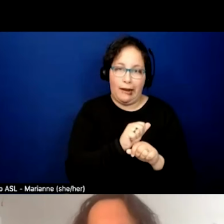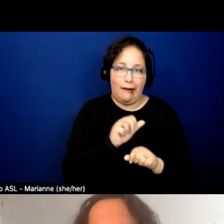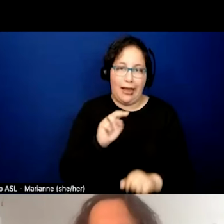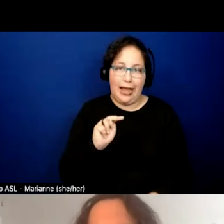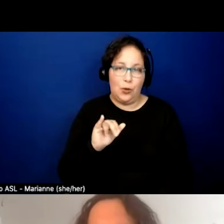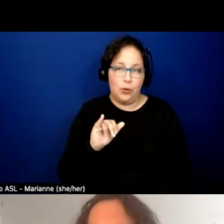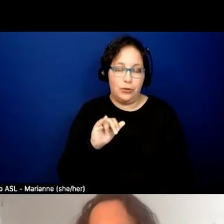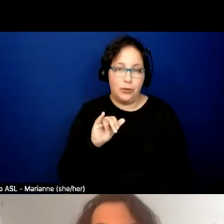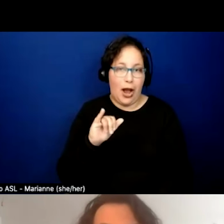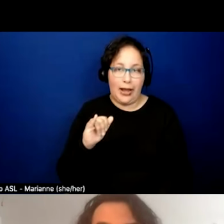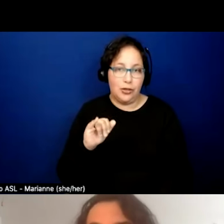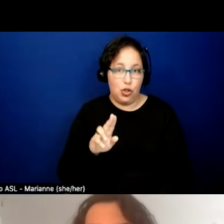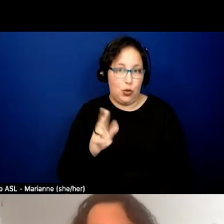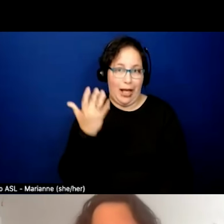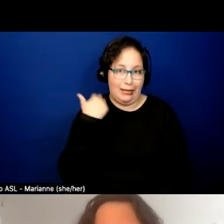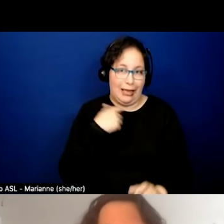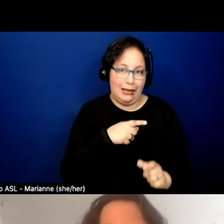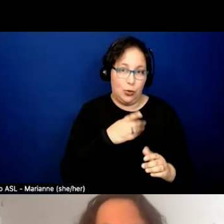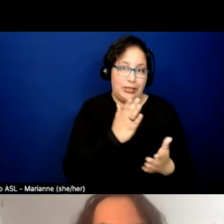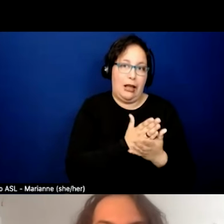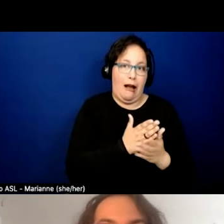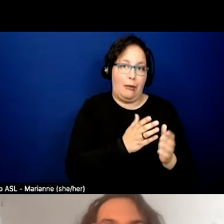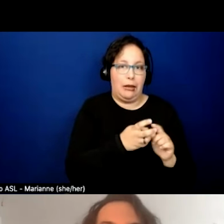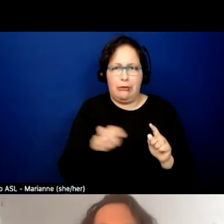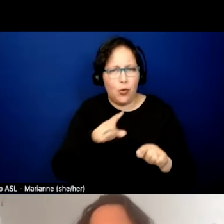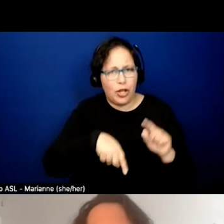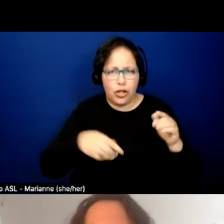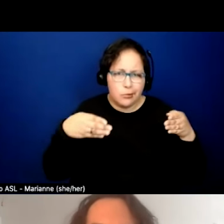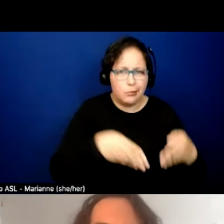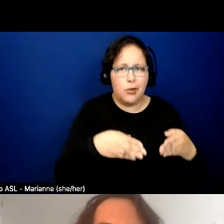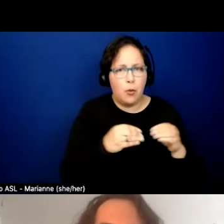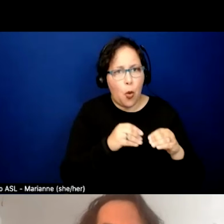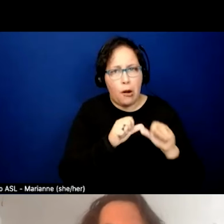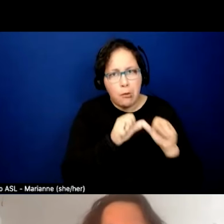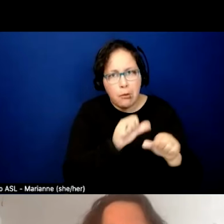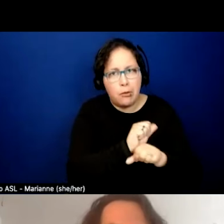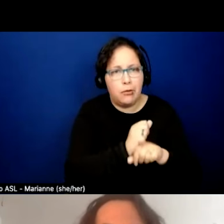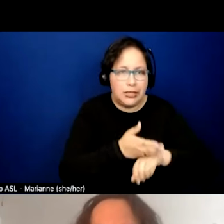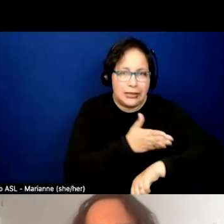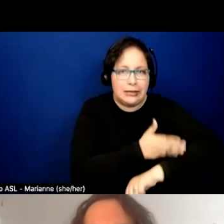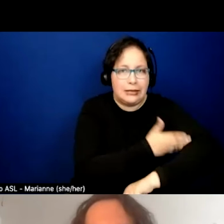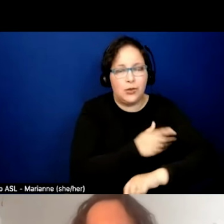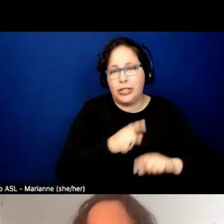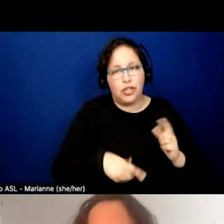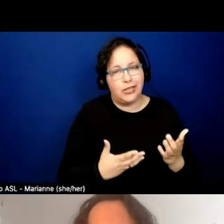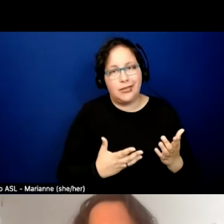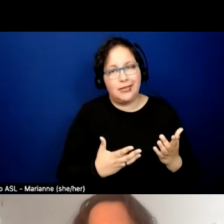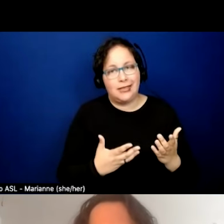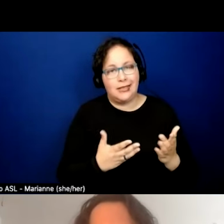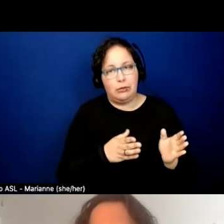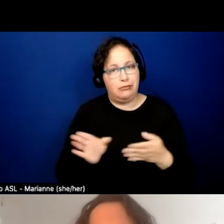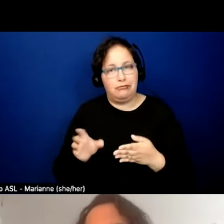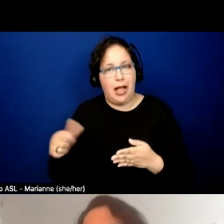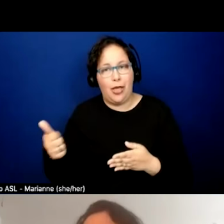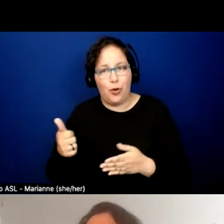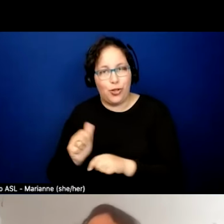to work and continue developing this add-on on